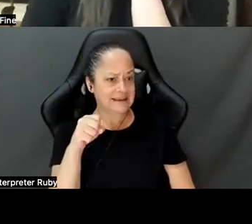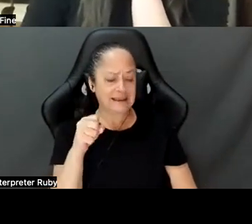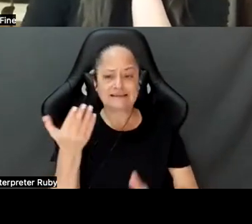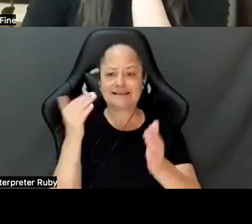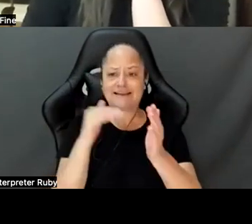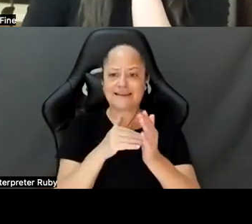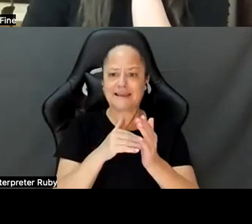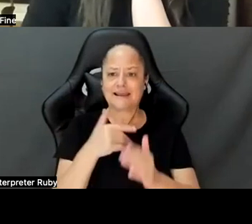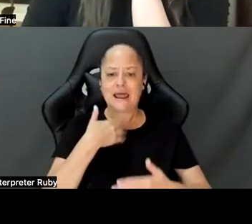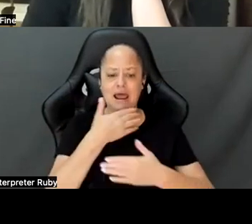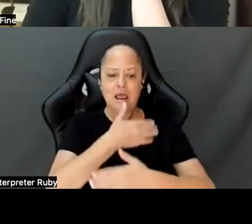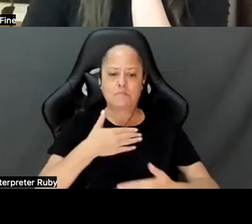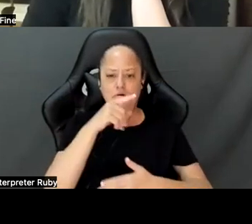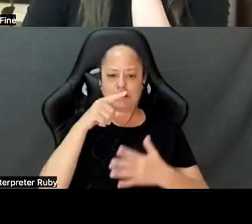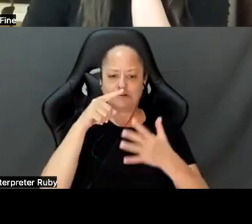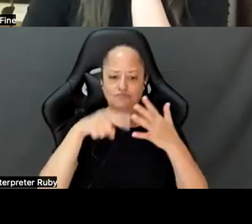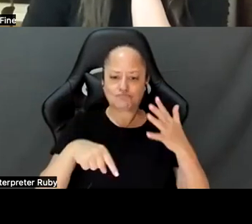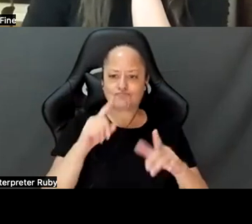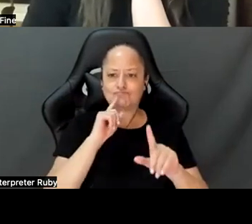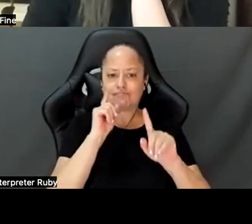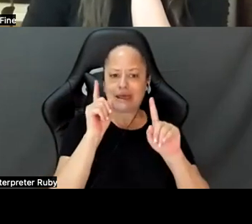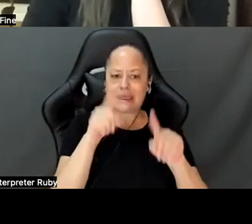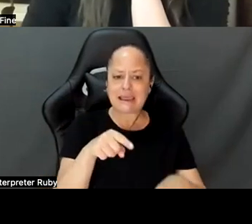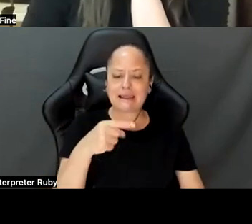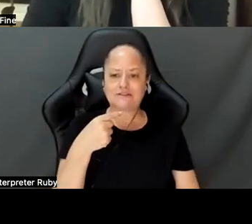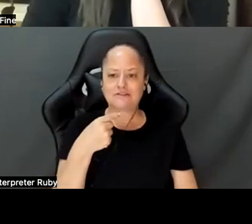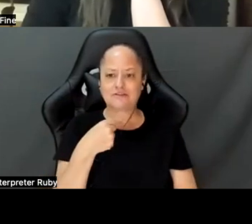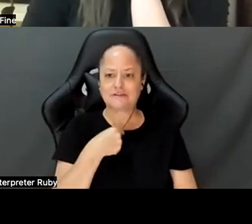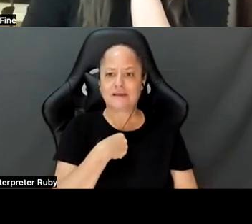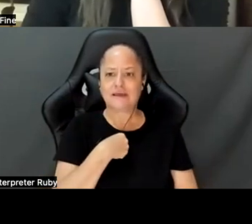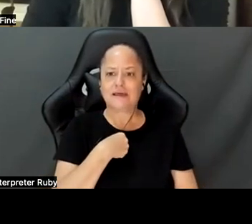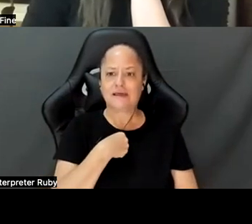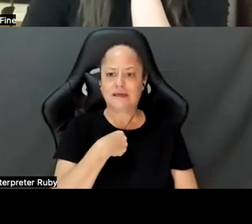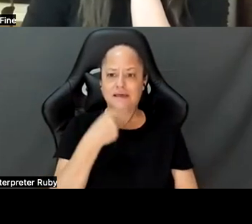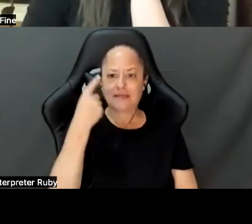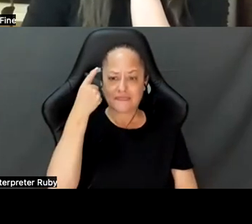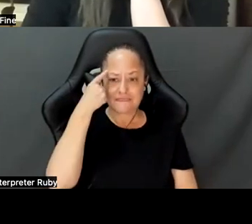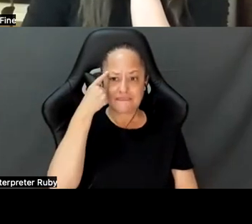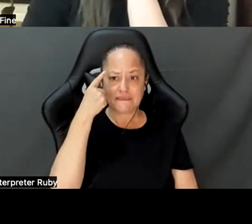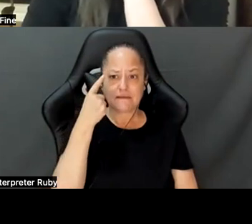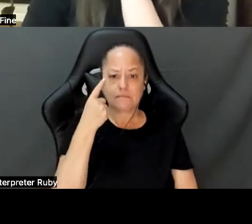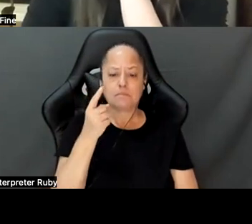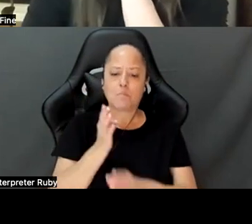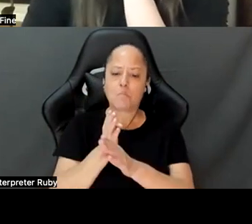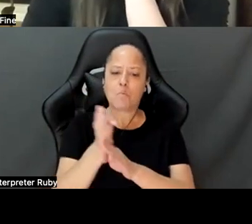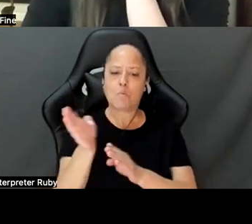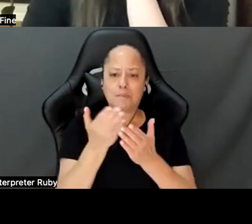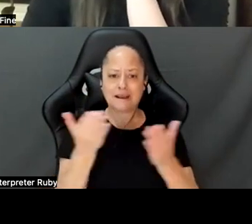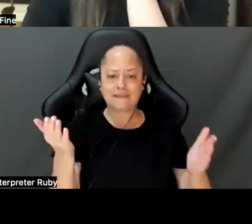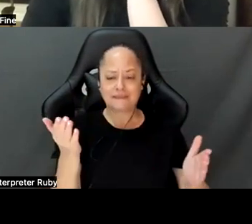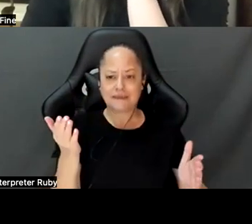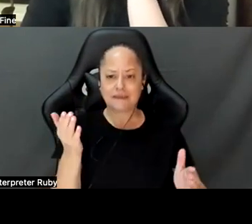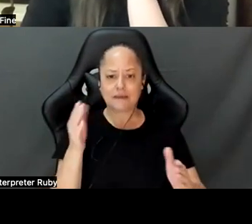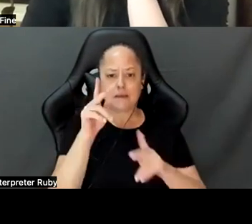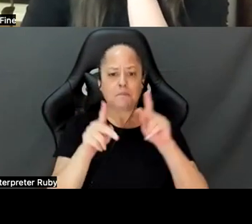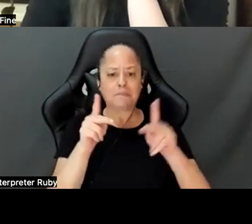I appreciate all of these answers. I think one of the main things is like folks